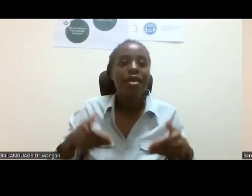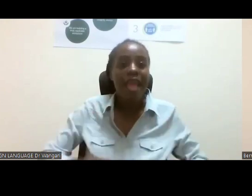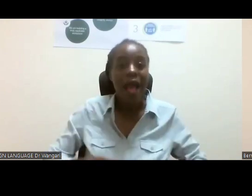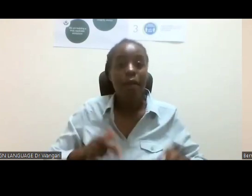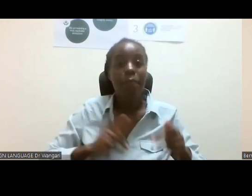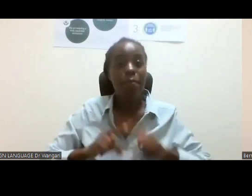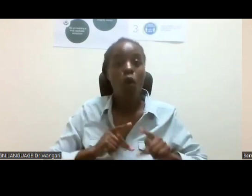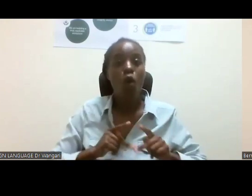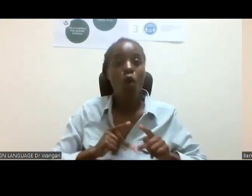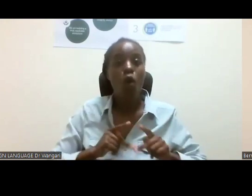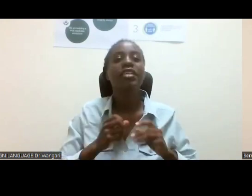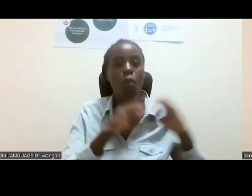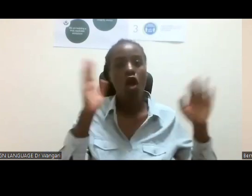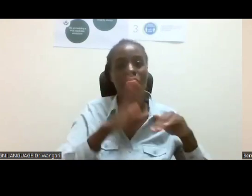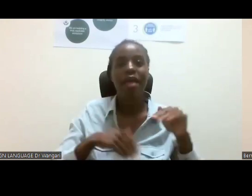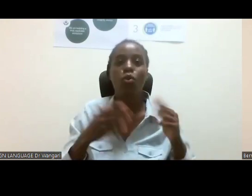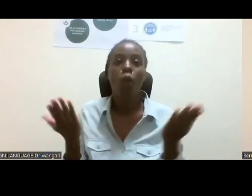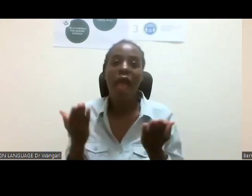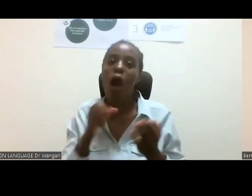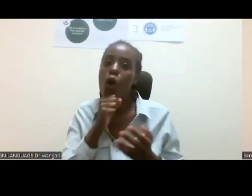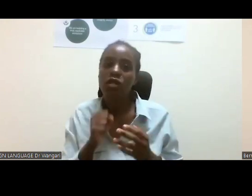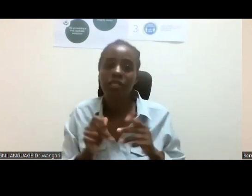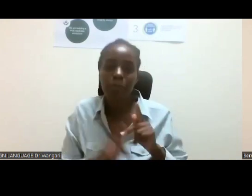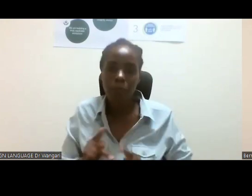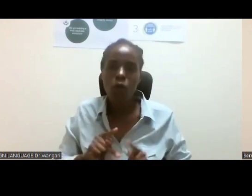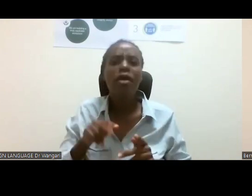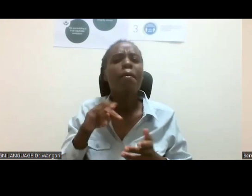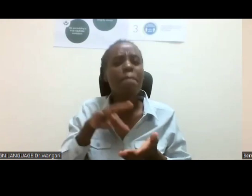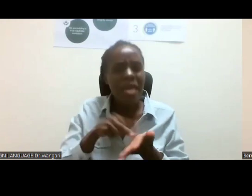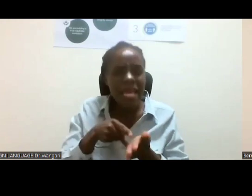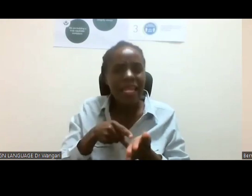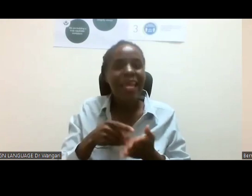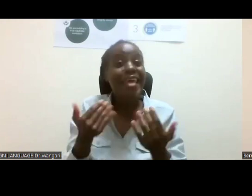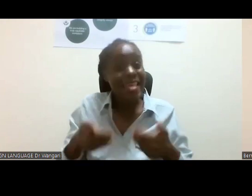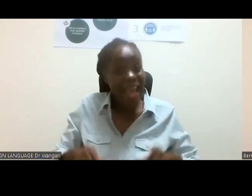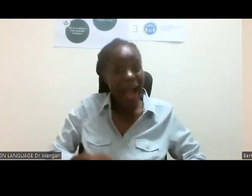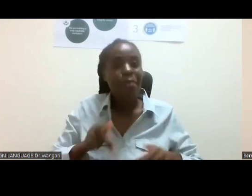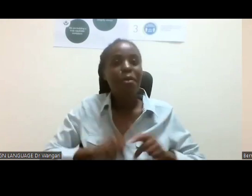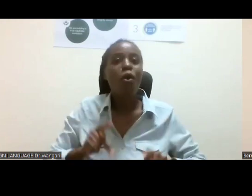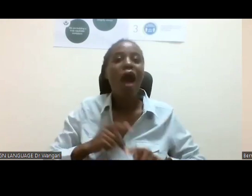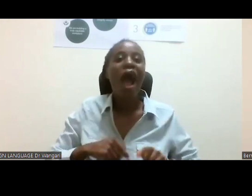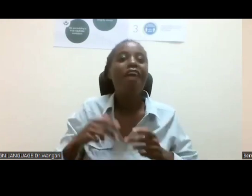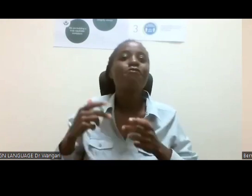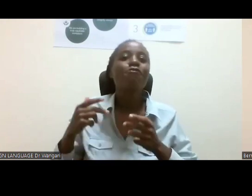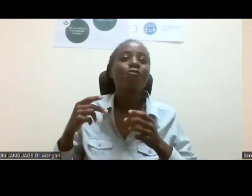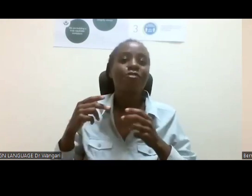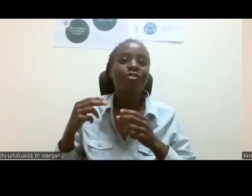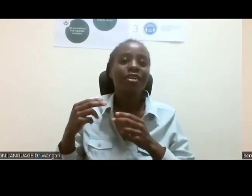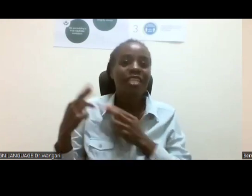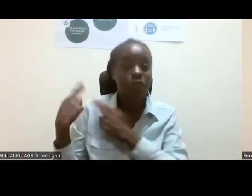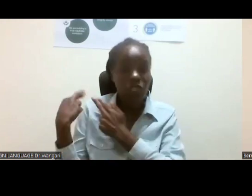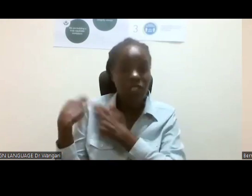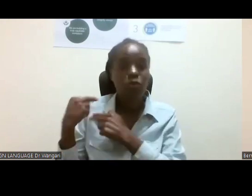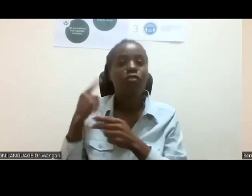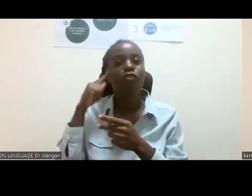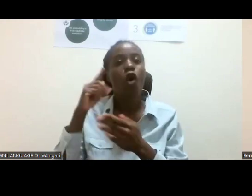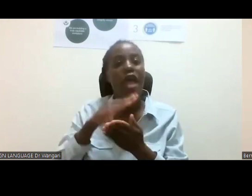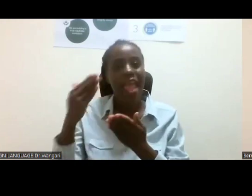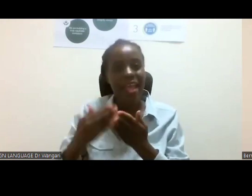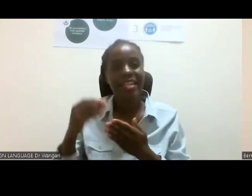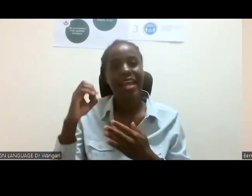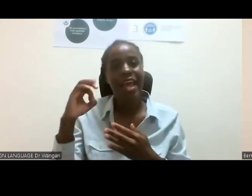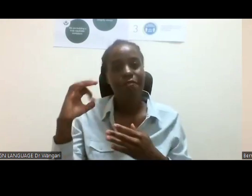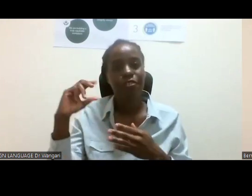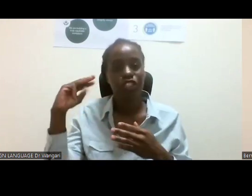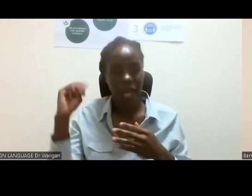and subsequently, this is the generation that will end FGMC. Therefore, there is need to drive more youth-led and youth-friendly interventions